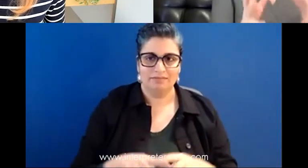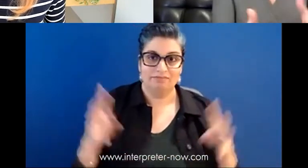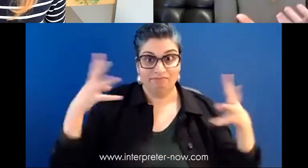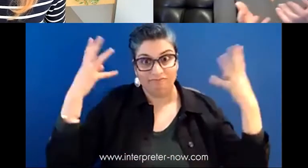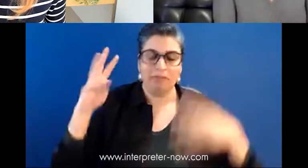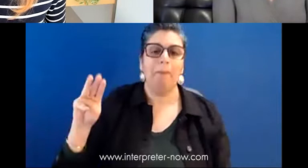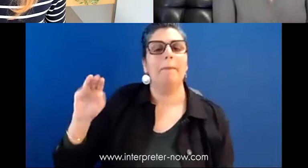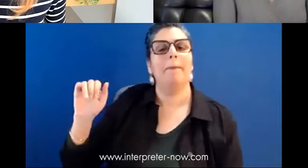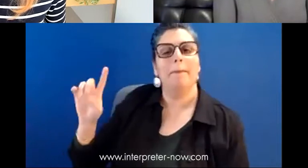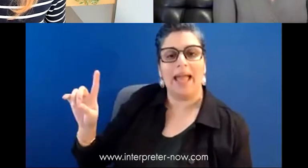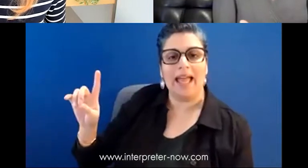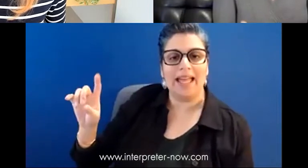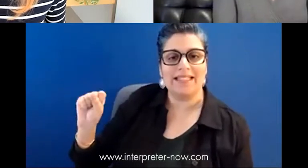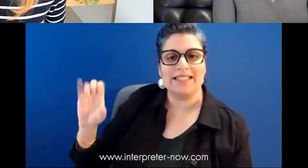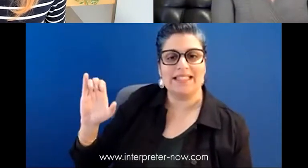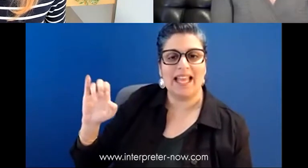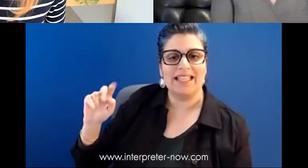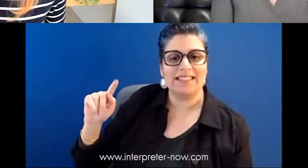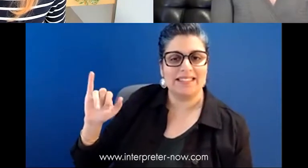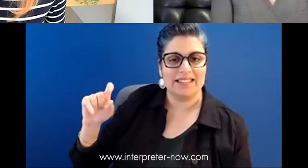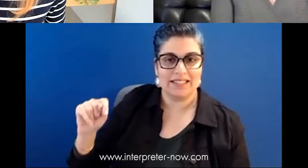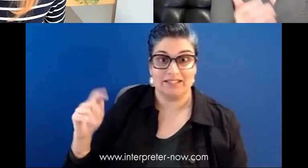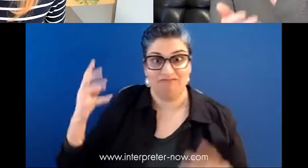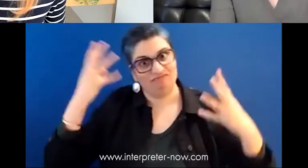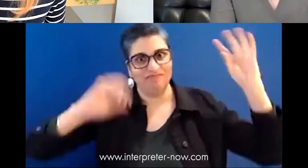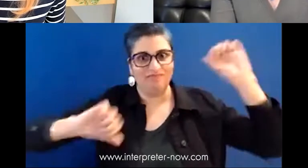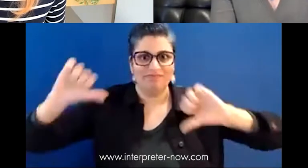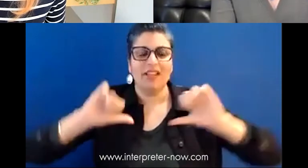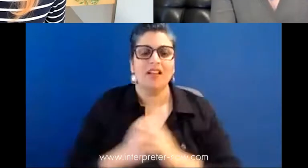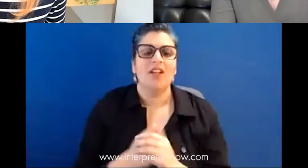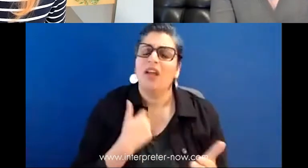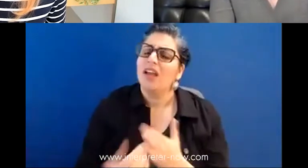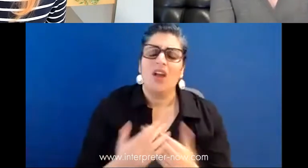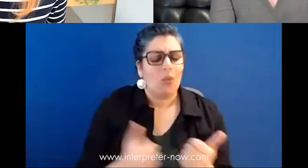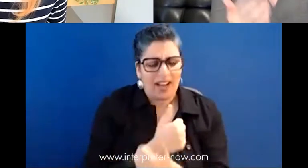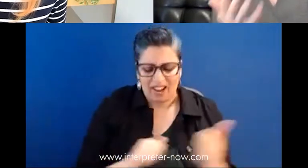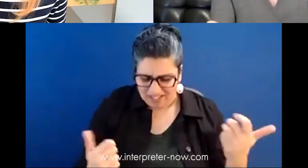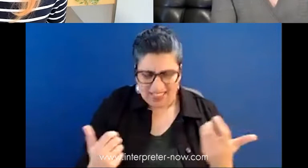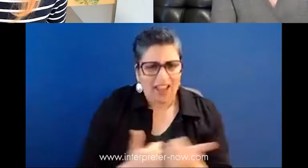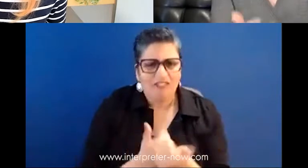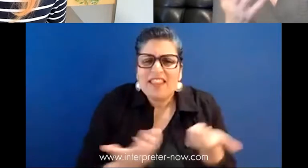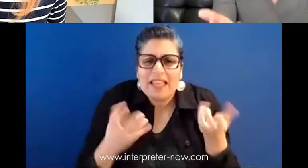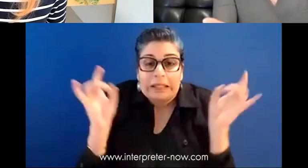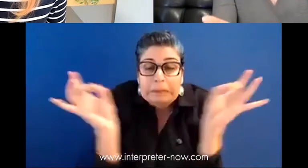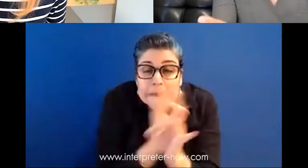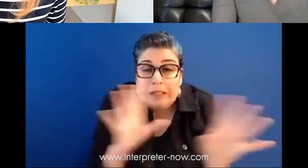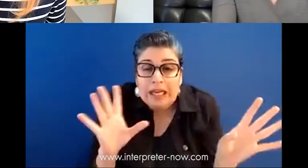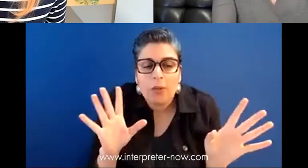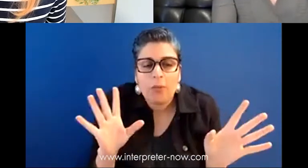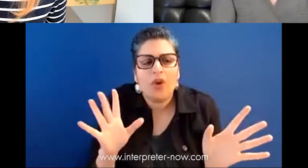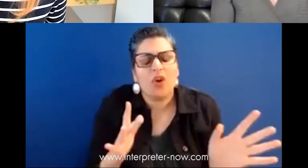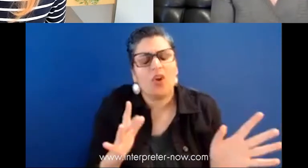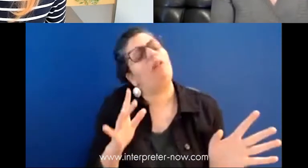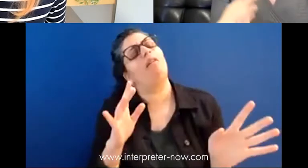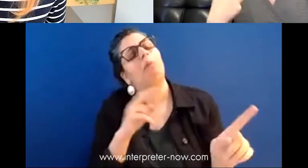so sometimes you have to appreciate, even when things are terrible, it gives you a new view of the world. And initially, some people come to really